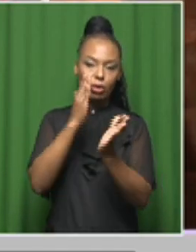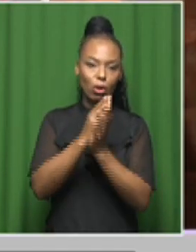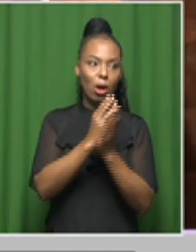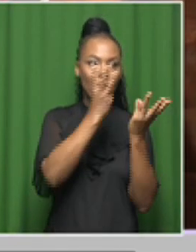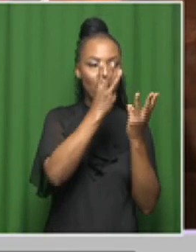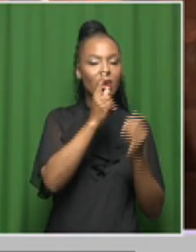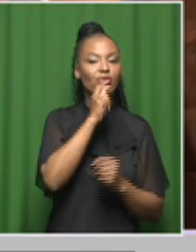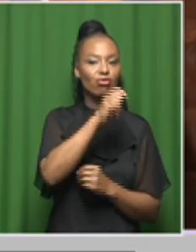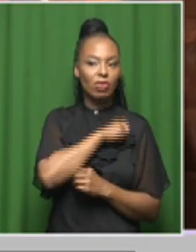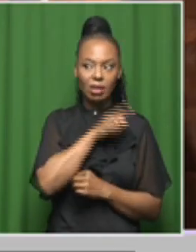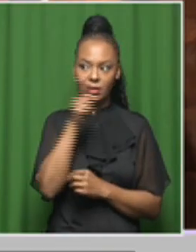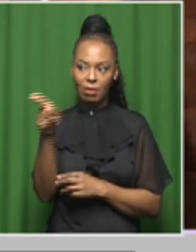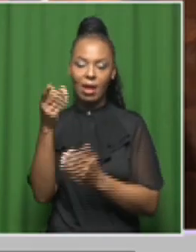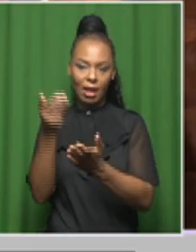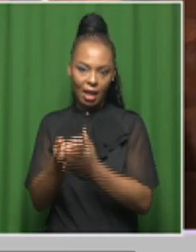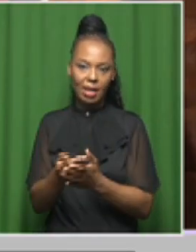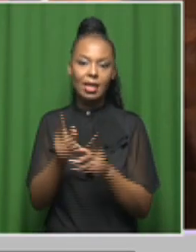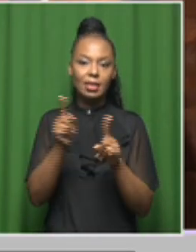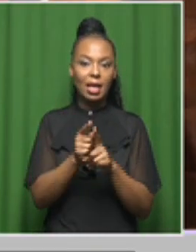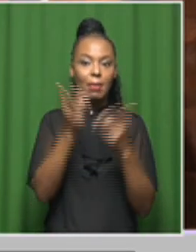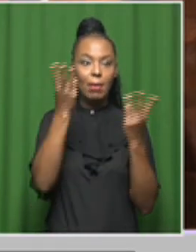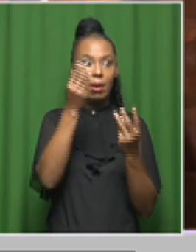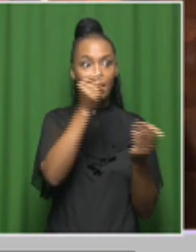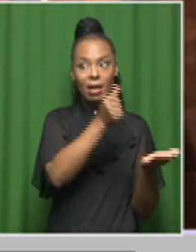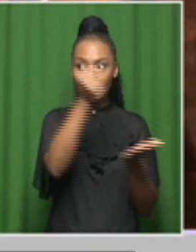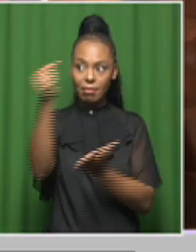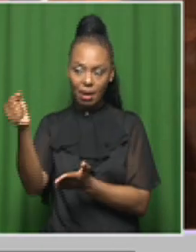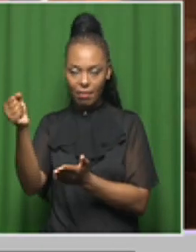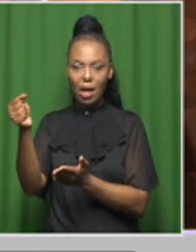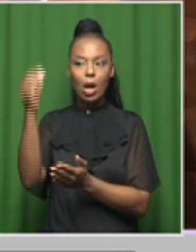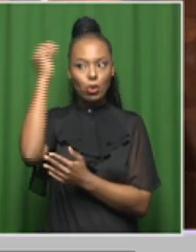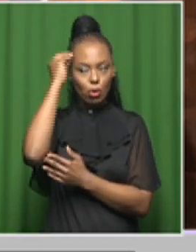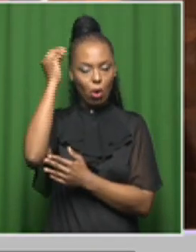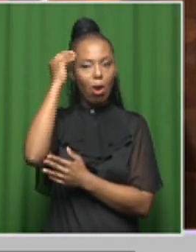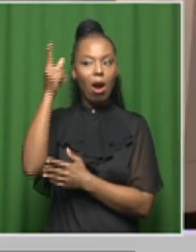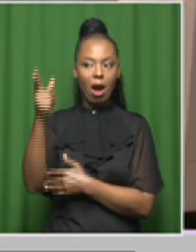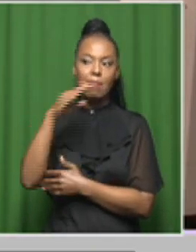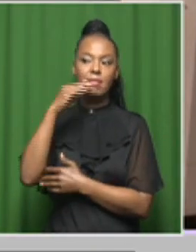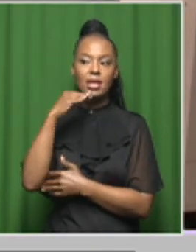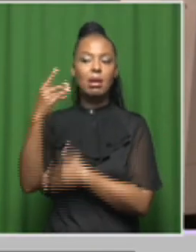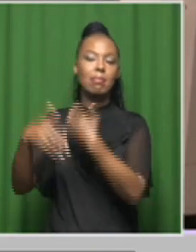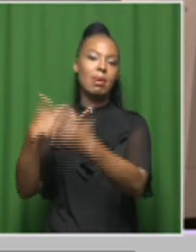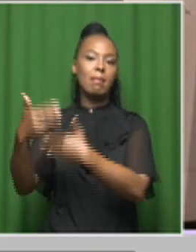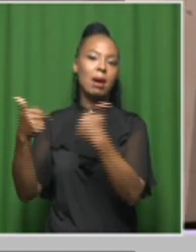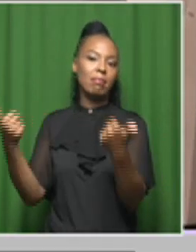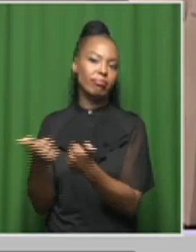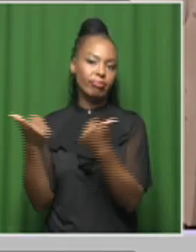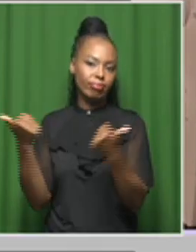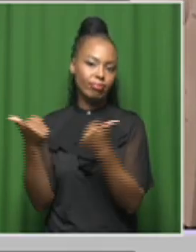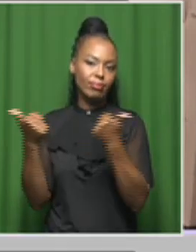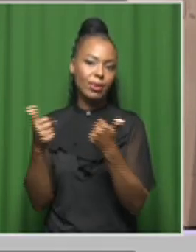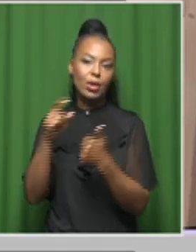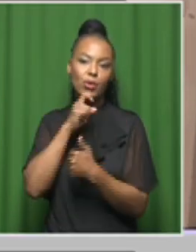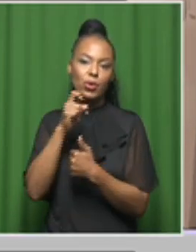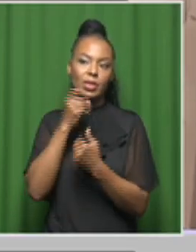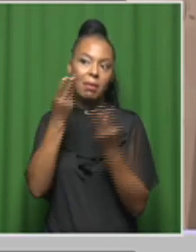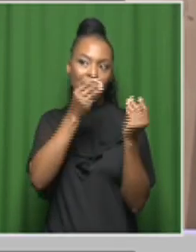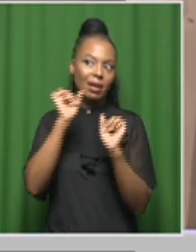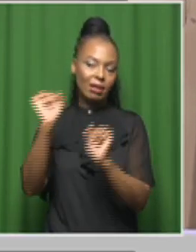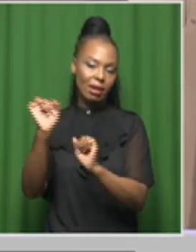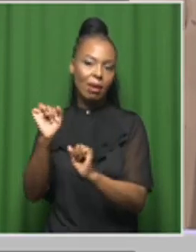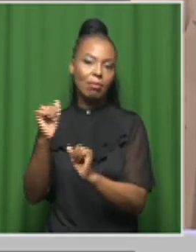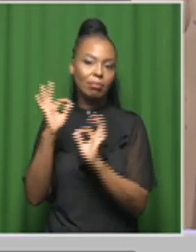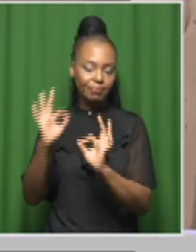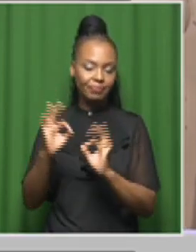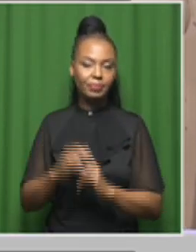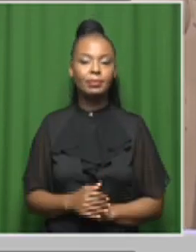who want to invest are assured that the money will go for a good purpose, which is a public good. Yeah. So any NPO, before